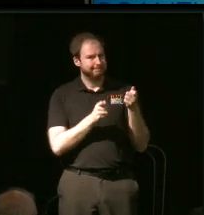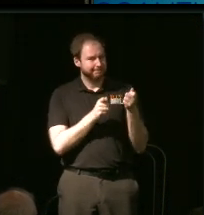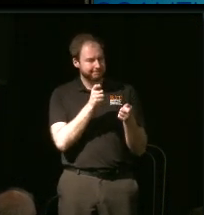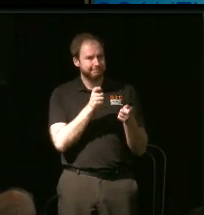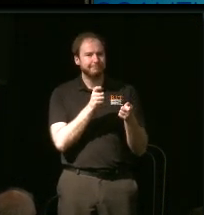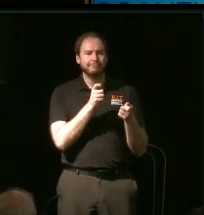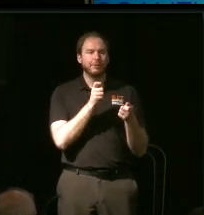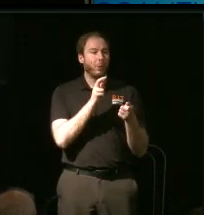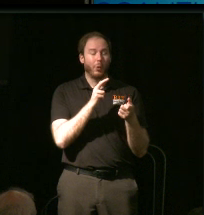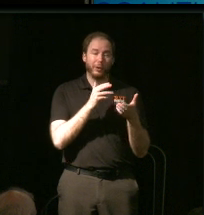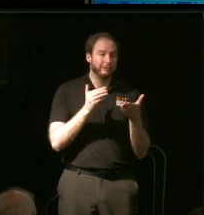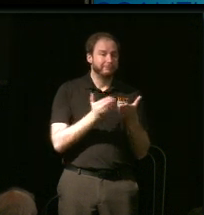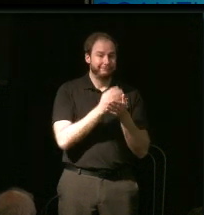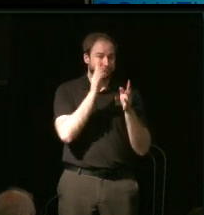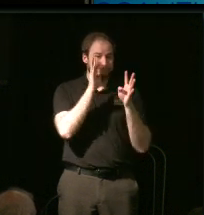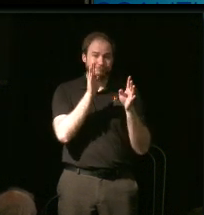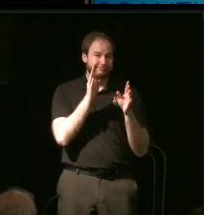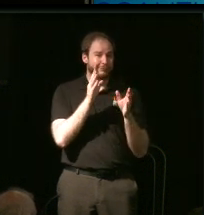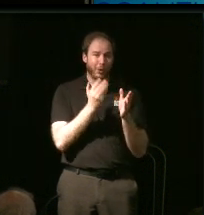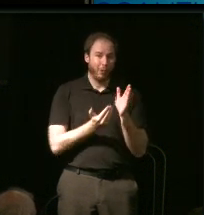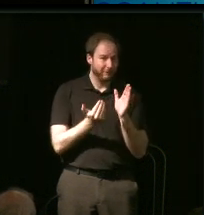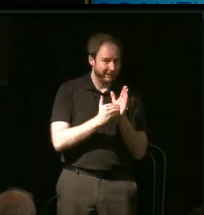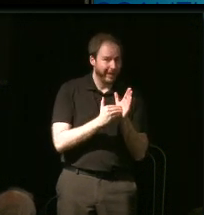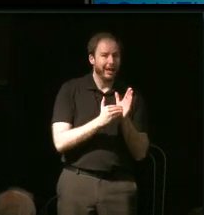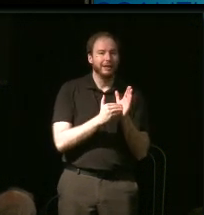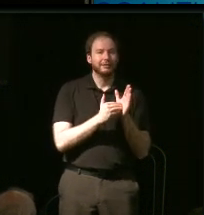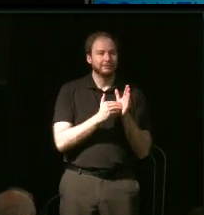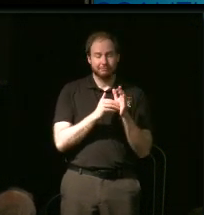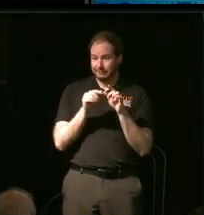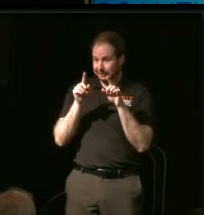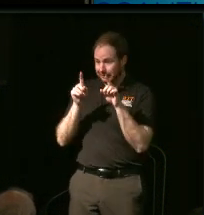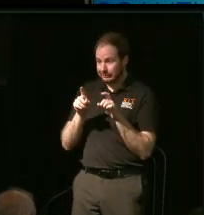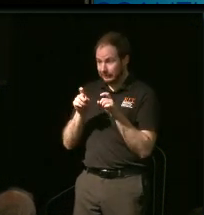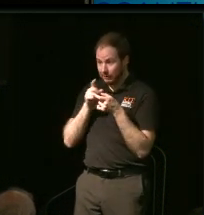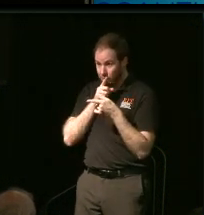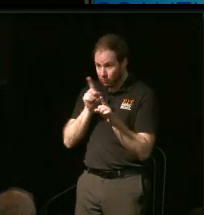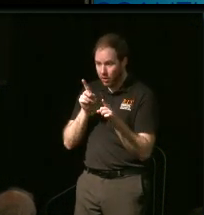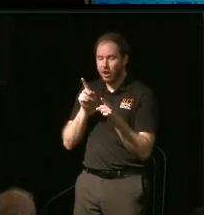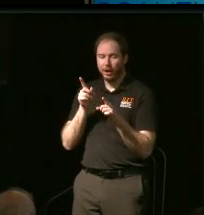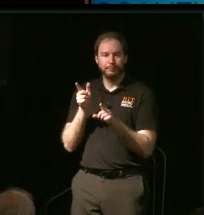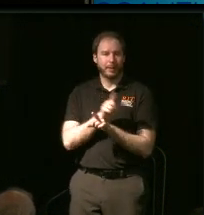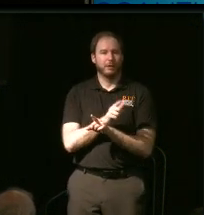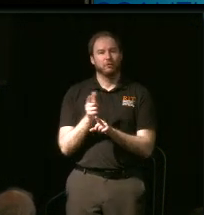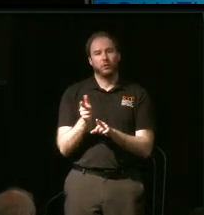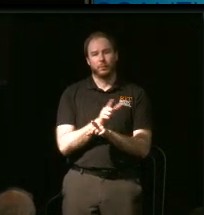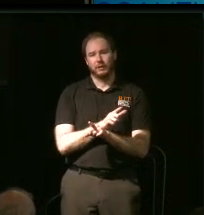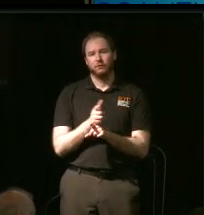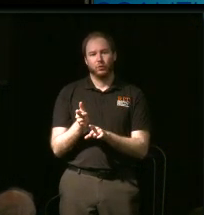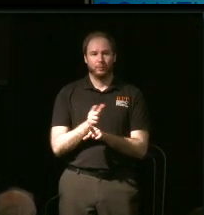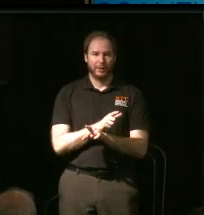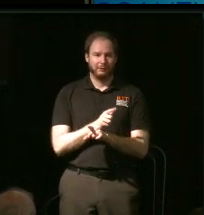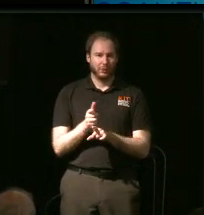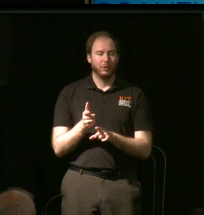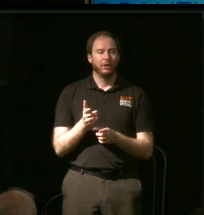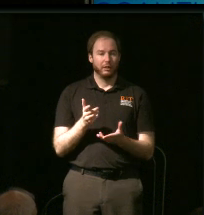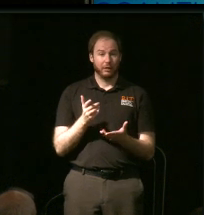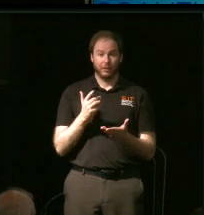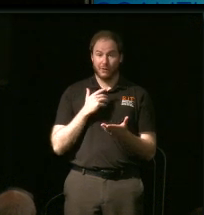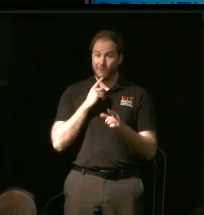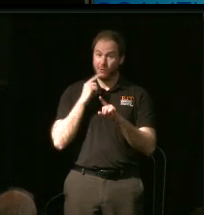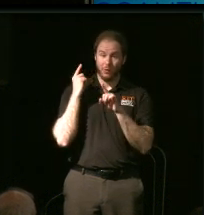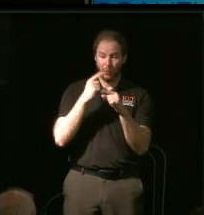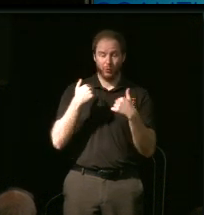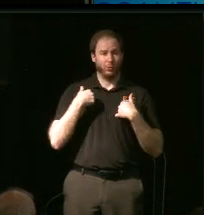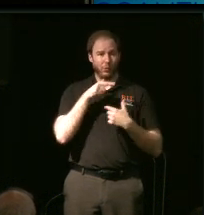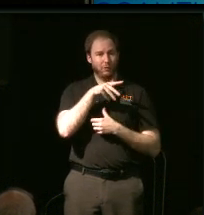or design a new drug, and the process continues. And the goal for us in research and